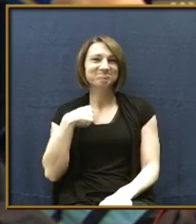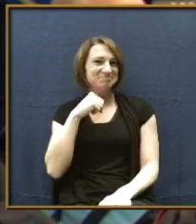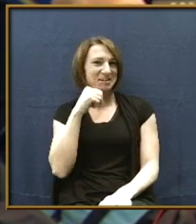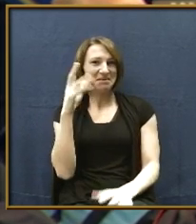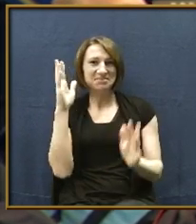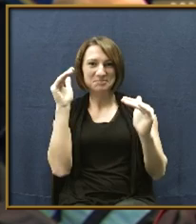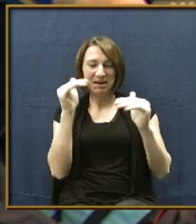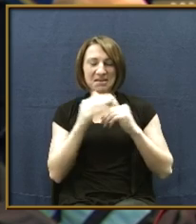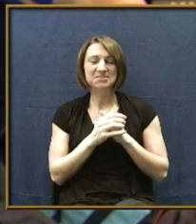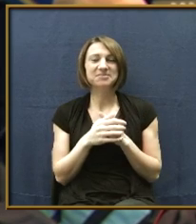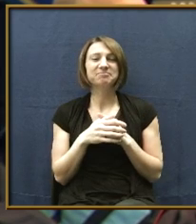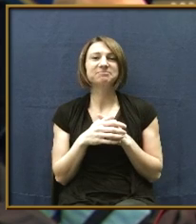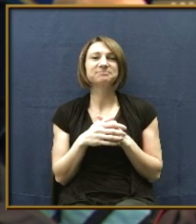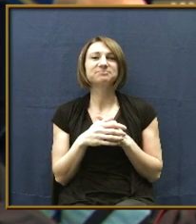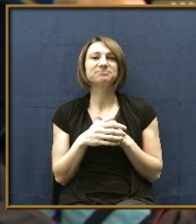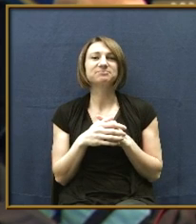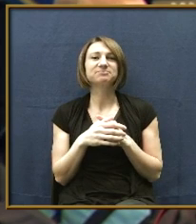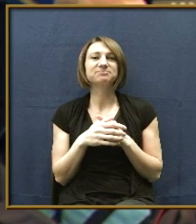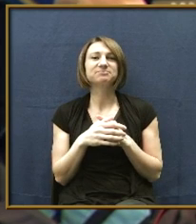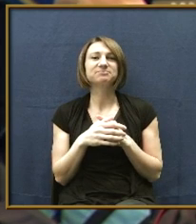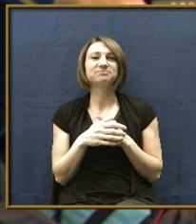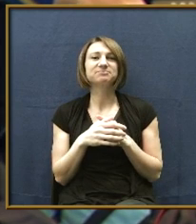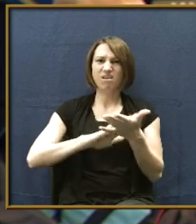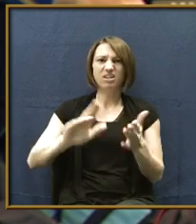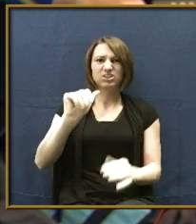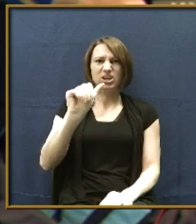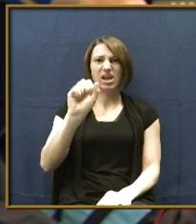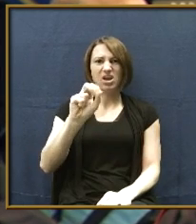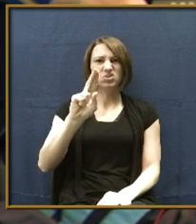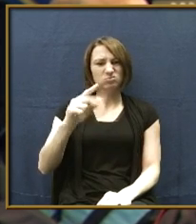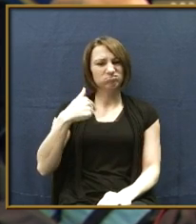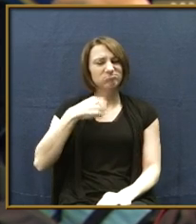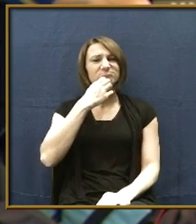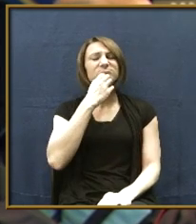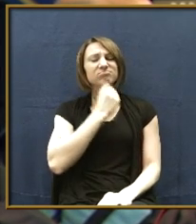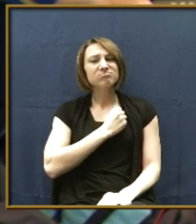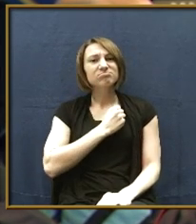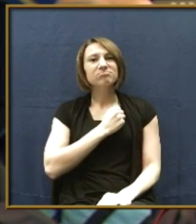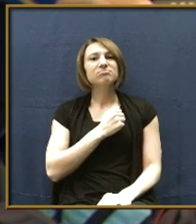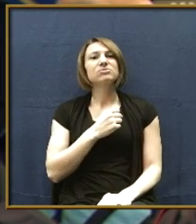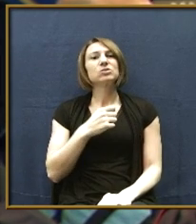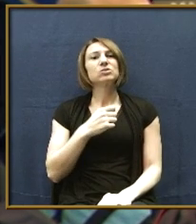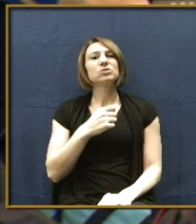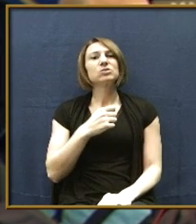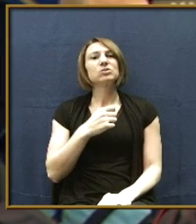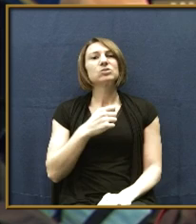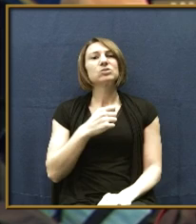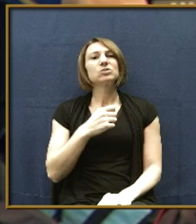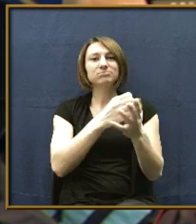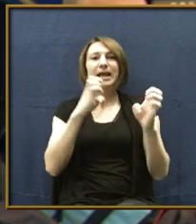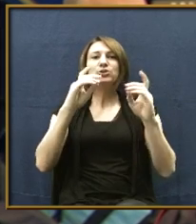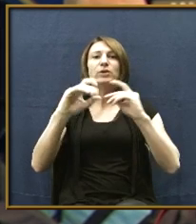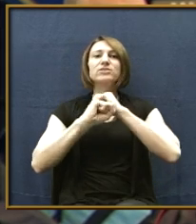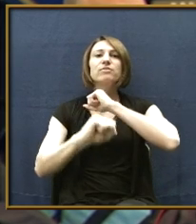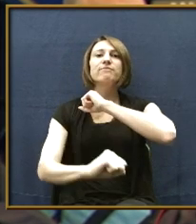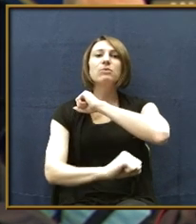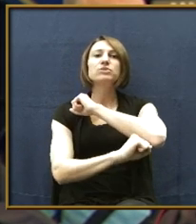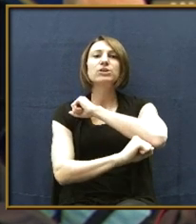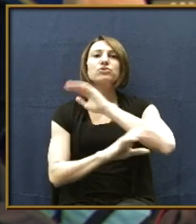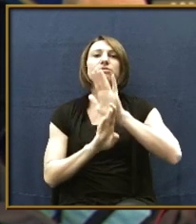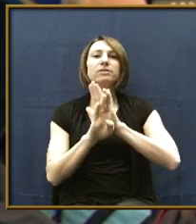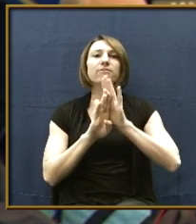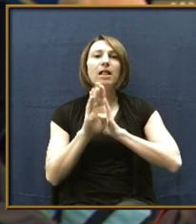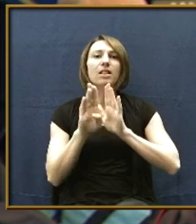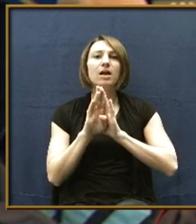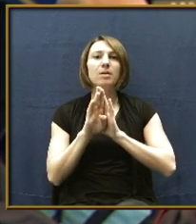ASU has a very special place in my heart. It provided the educational foundation for all the success